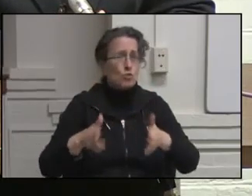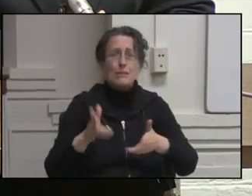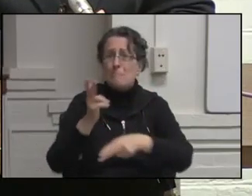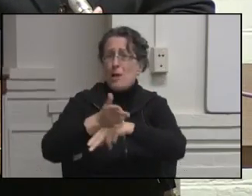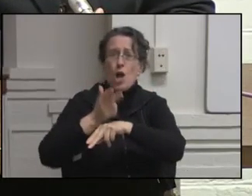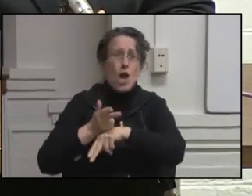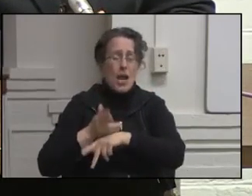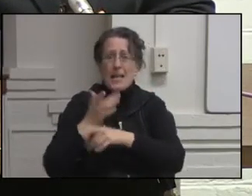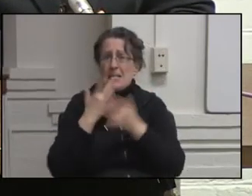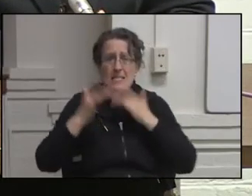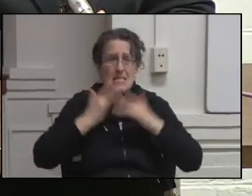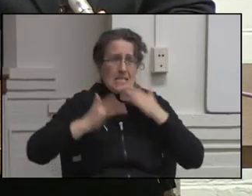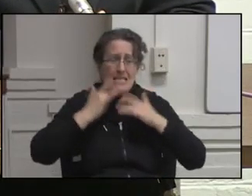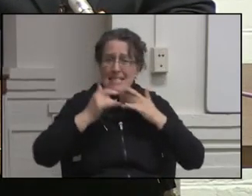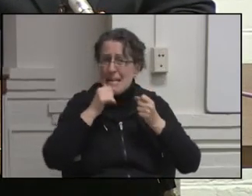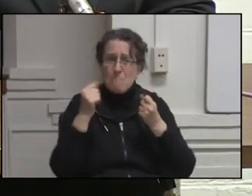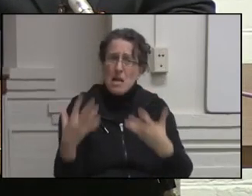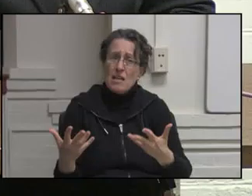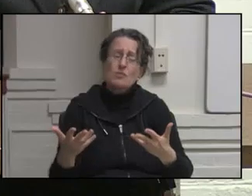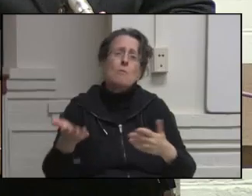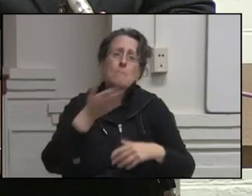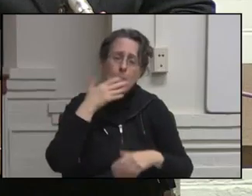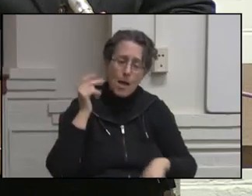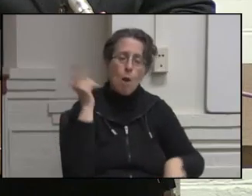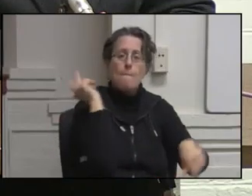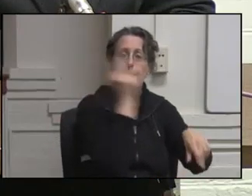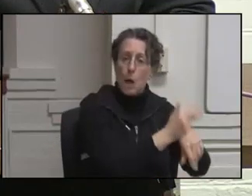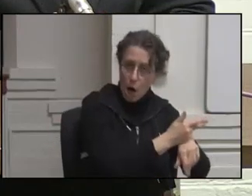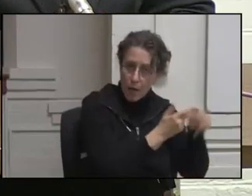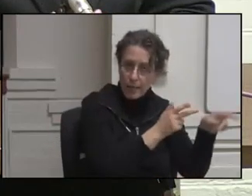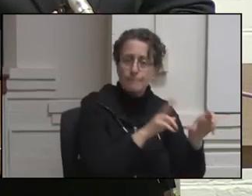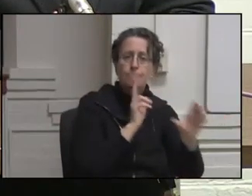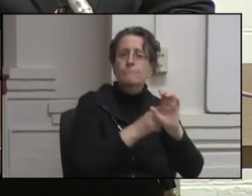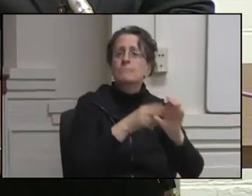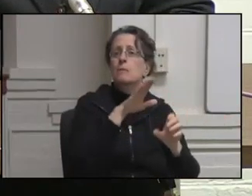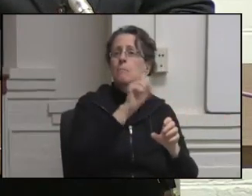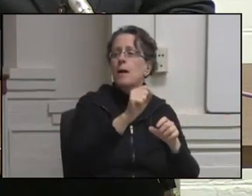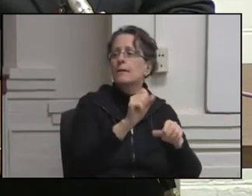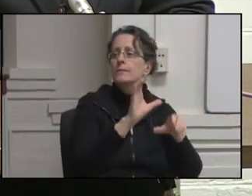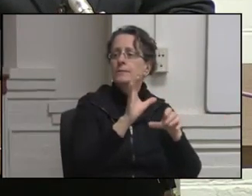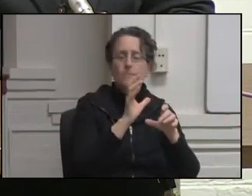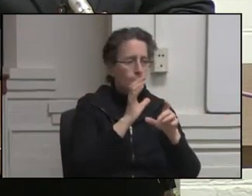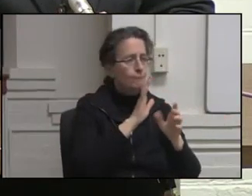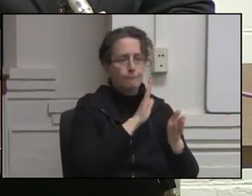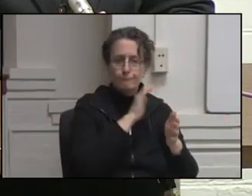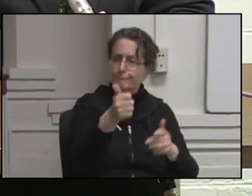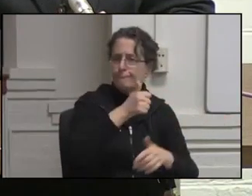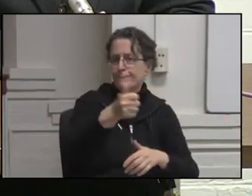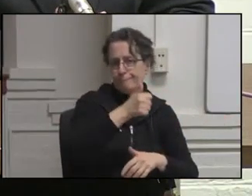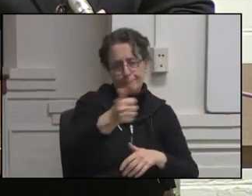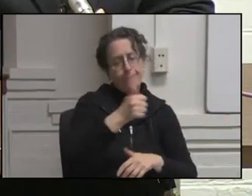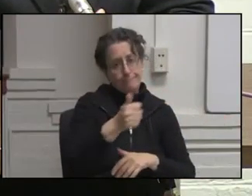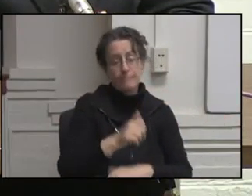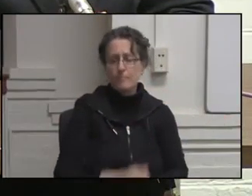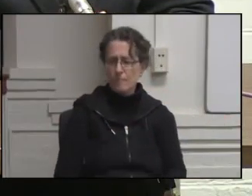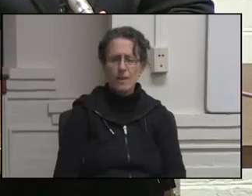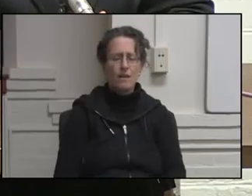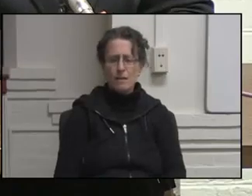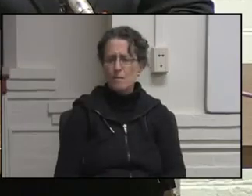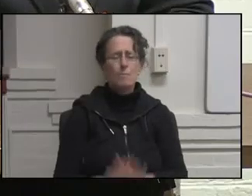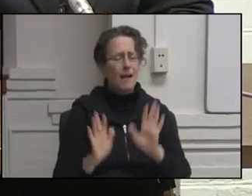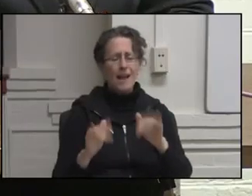park their cars because they have to unload and be set up and all. But there is plenty of parking in the area. Rest assured, there will